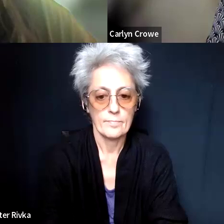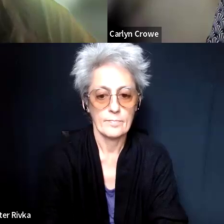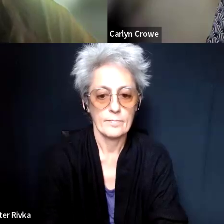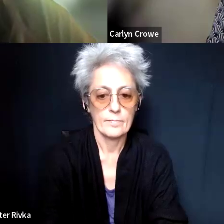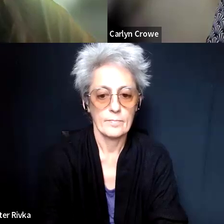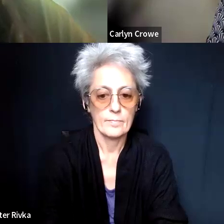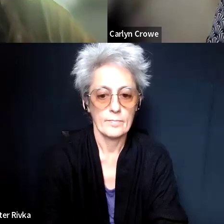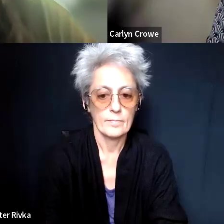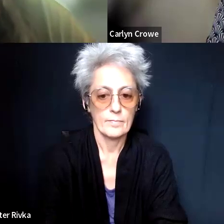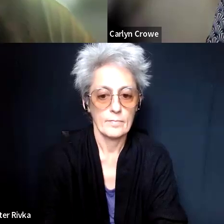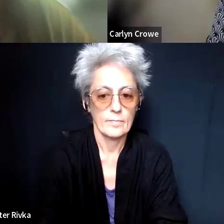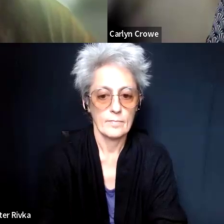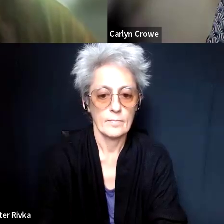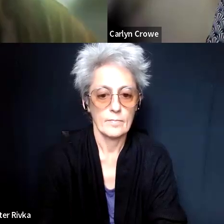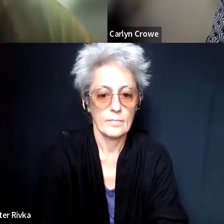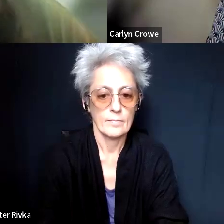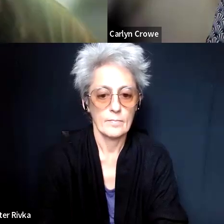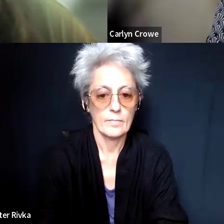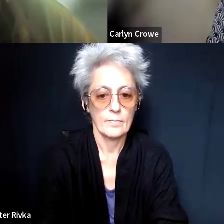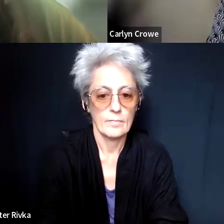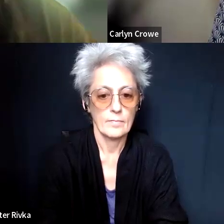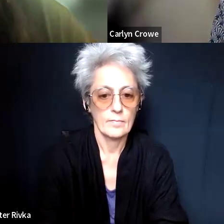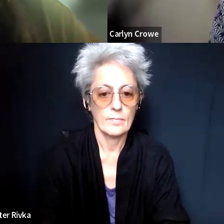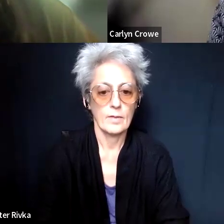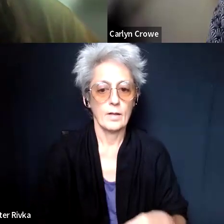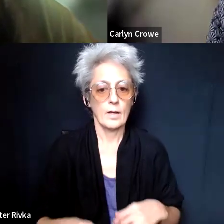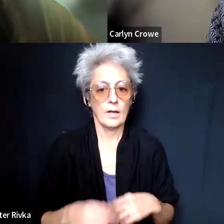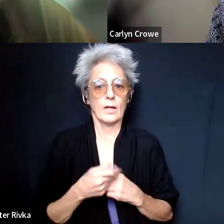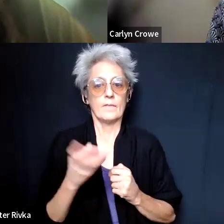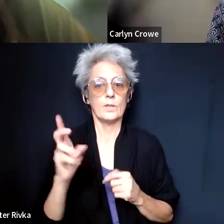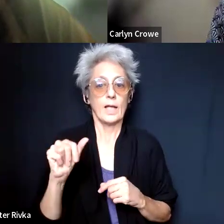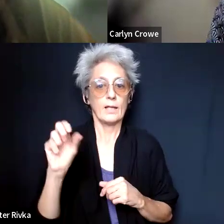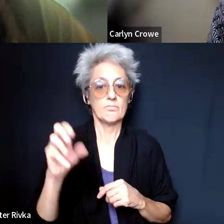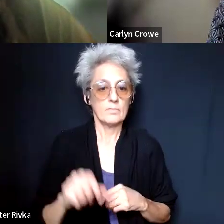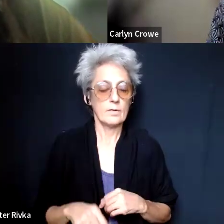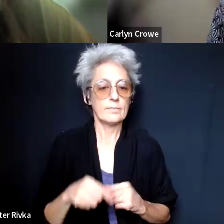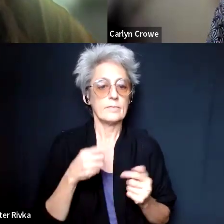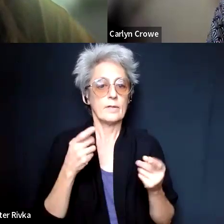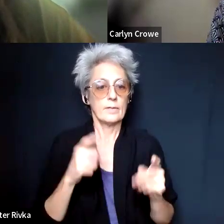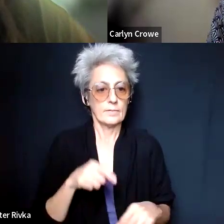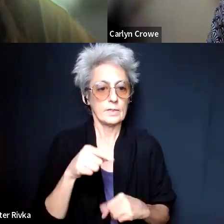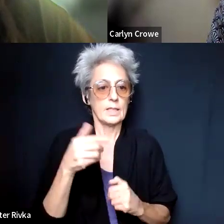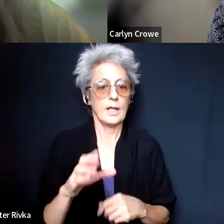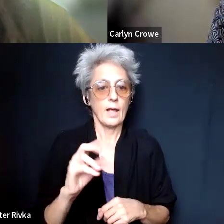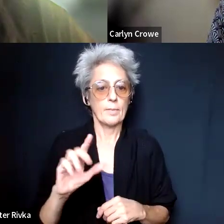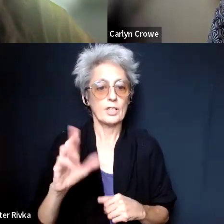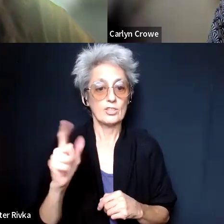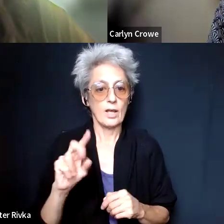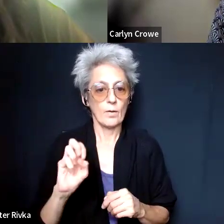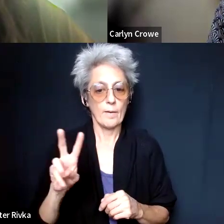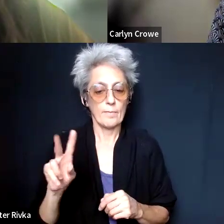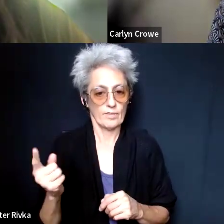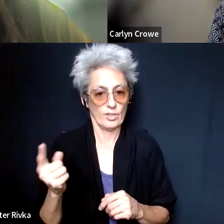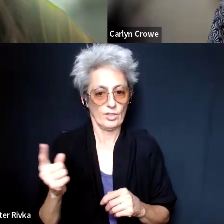a few dates with you that are coming up. Our next capital chat will be November 1st. We're kind of